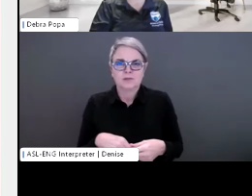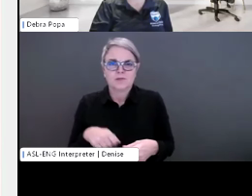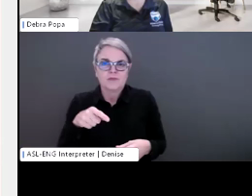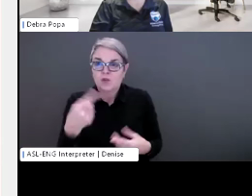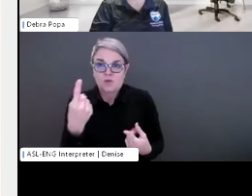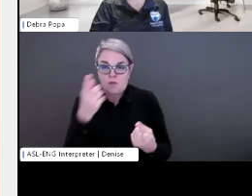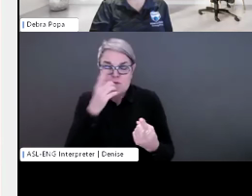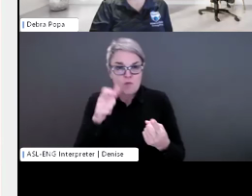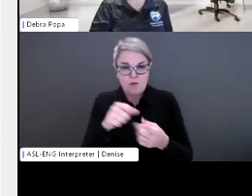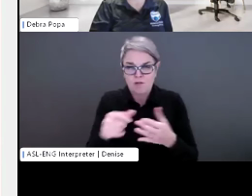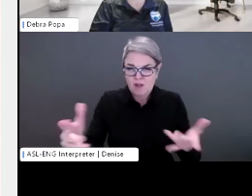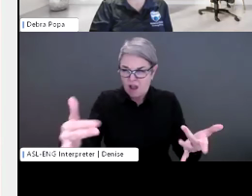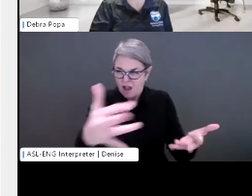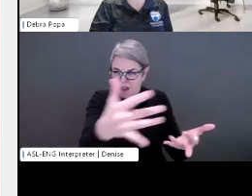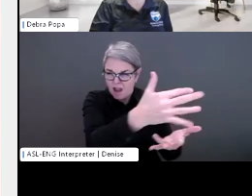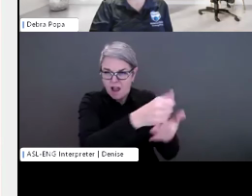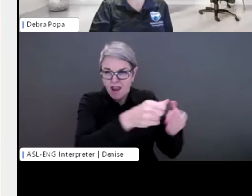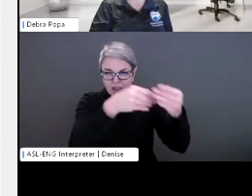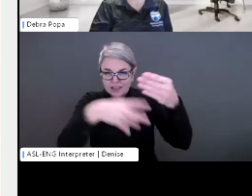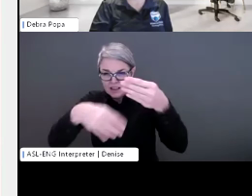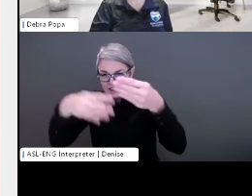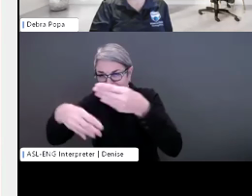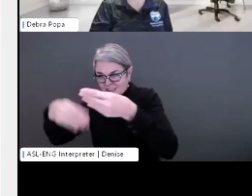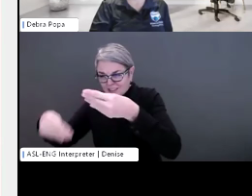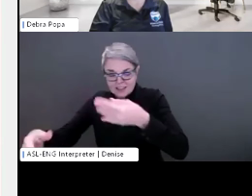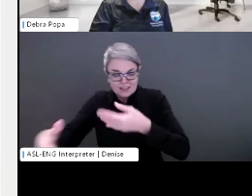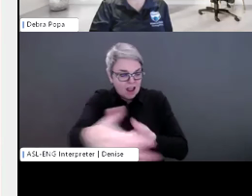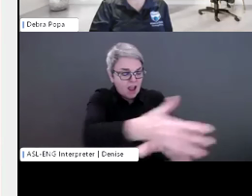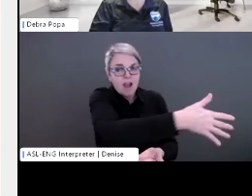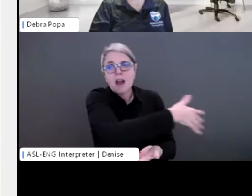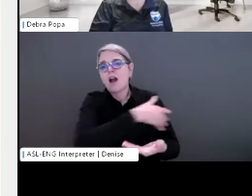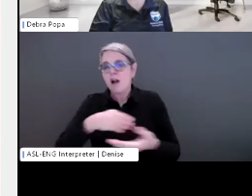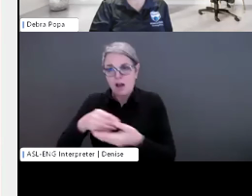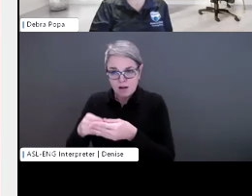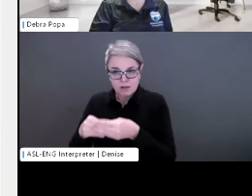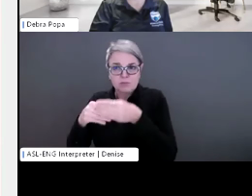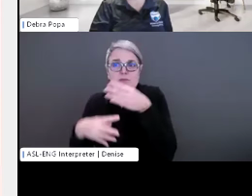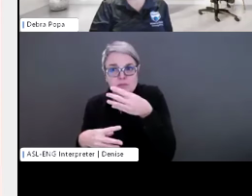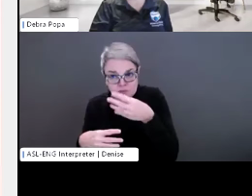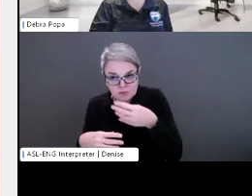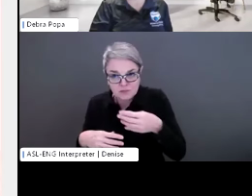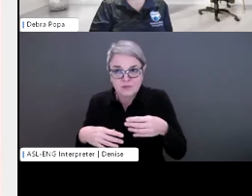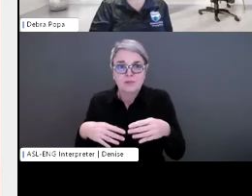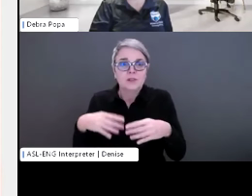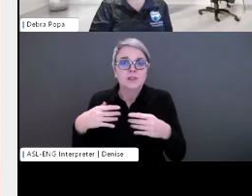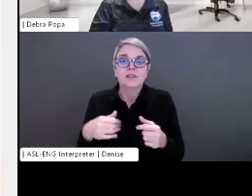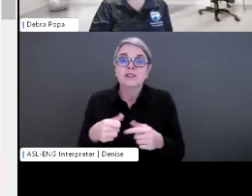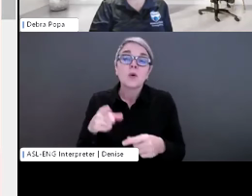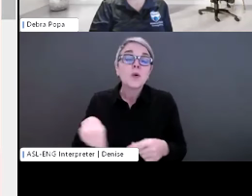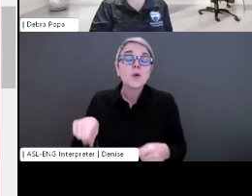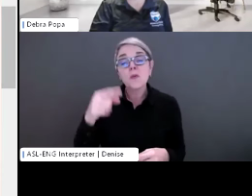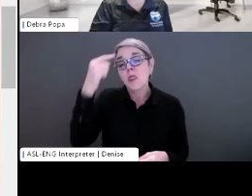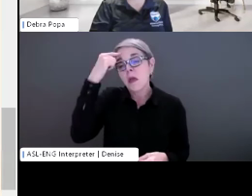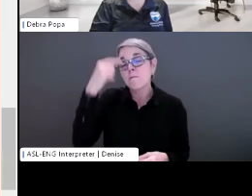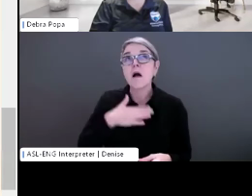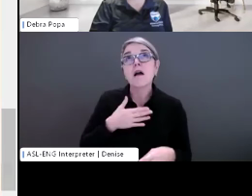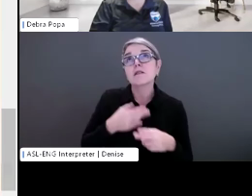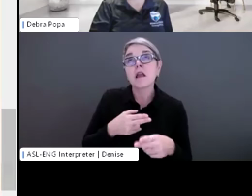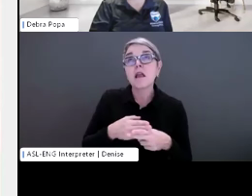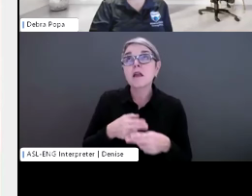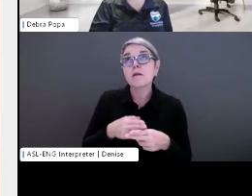online. And many people have access to it. So you're on even more lists than you think you're on.